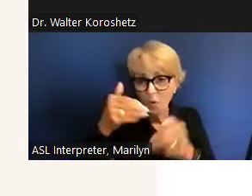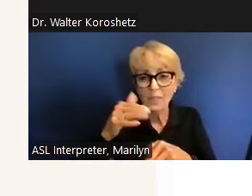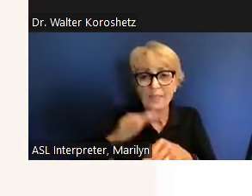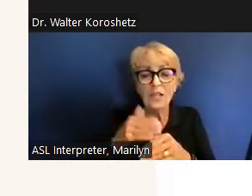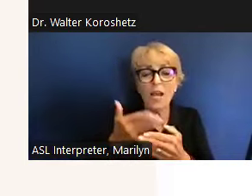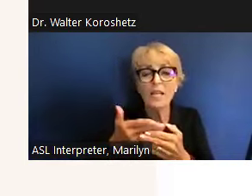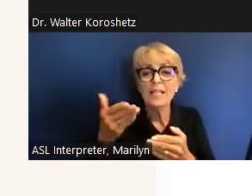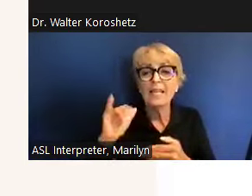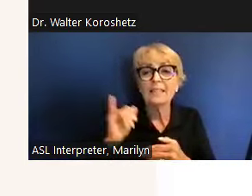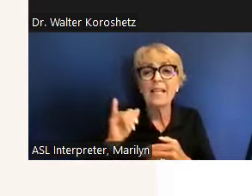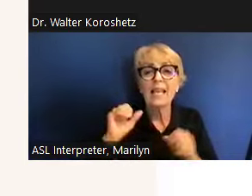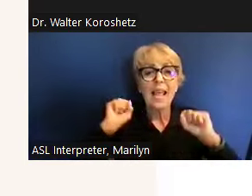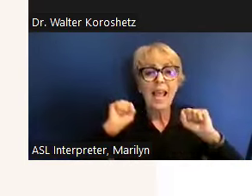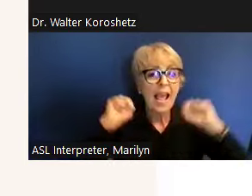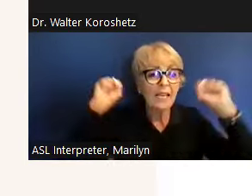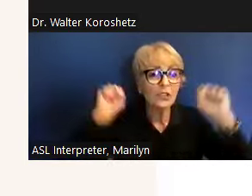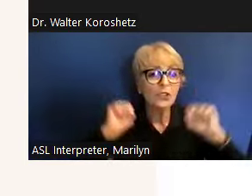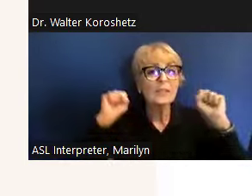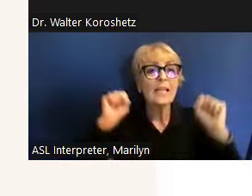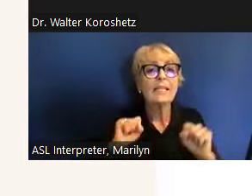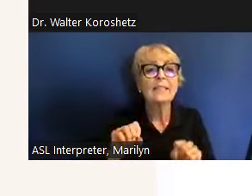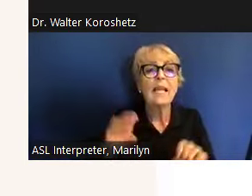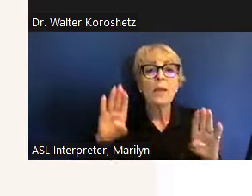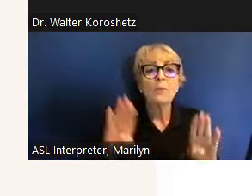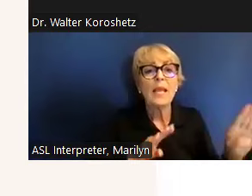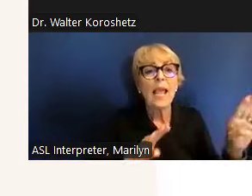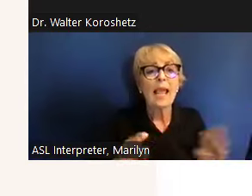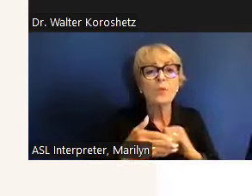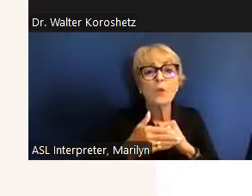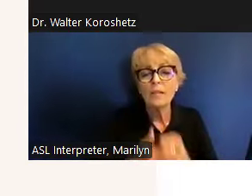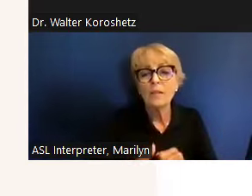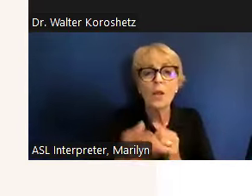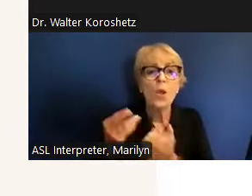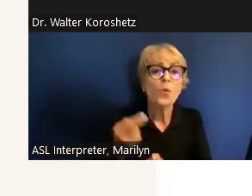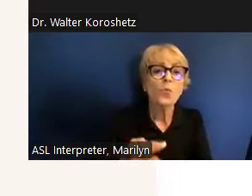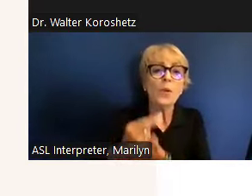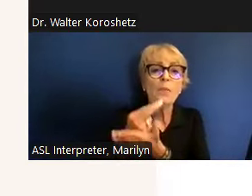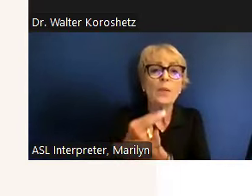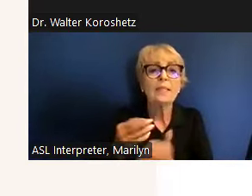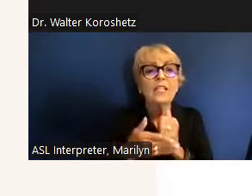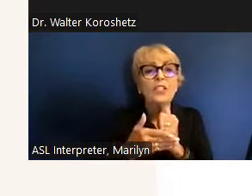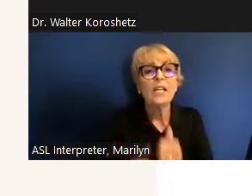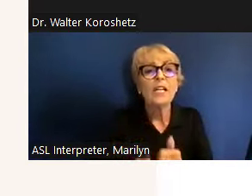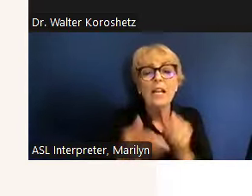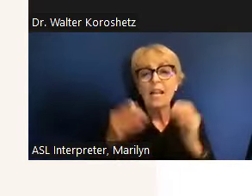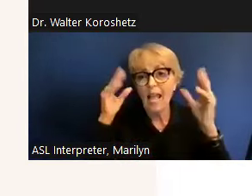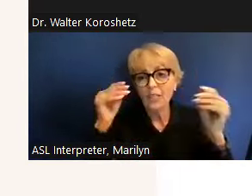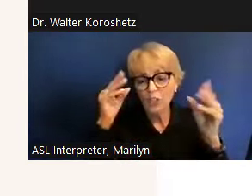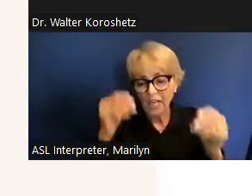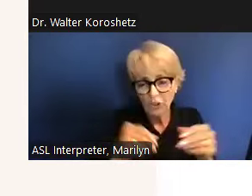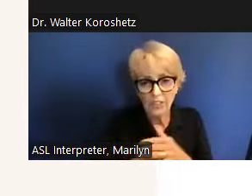like exercise, behavioral interventions, rehabilitation interventions, and